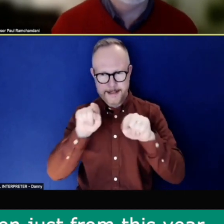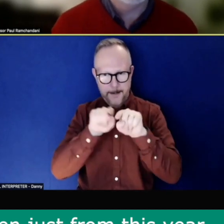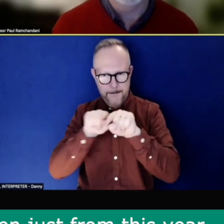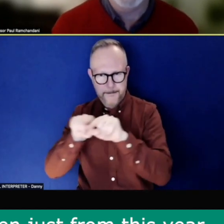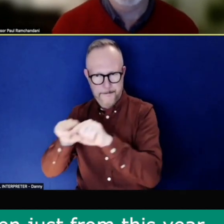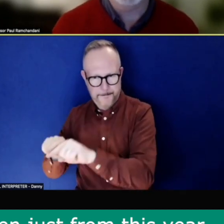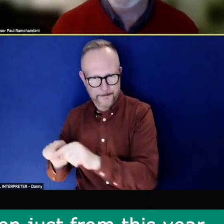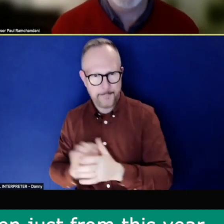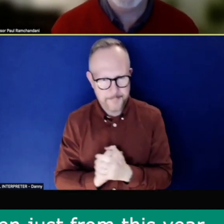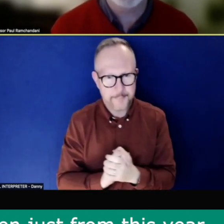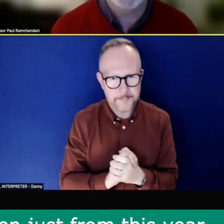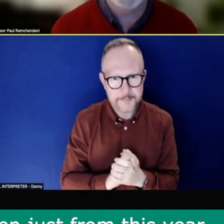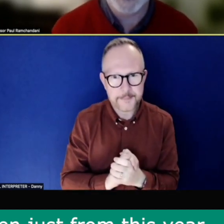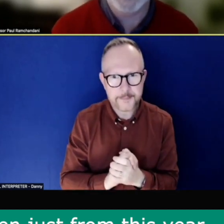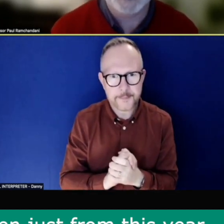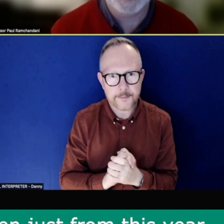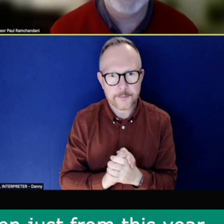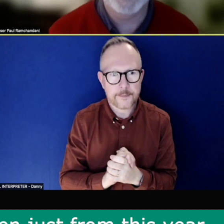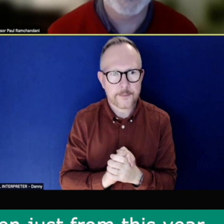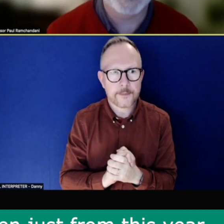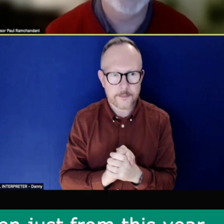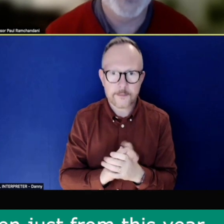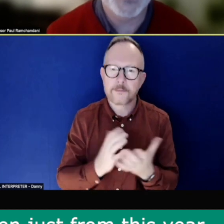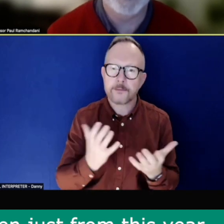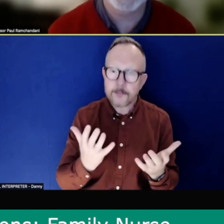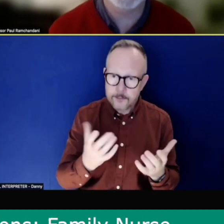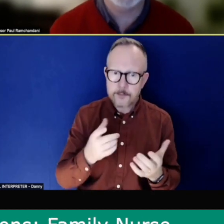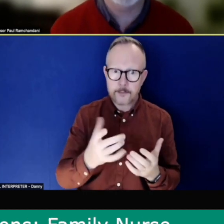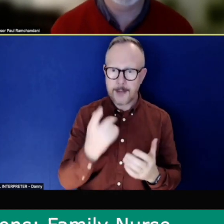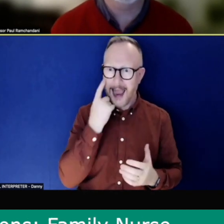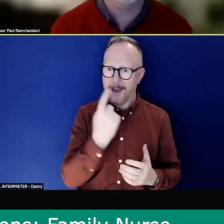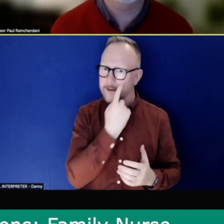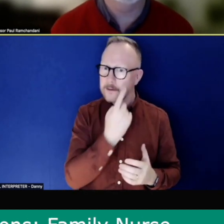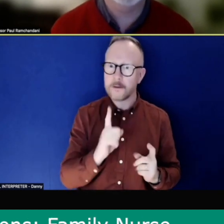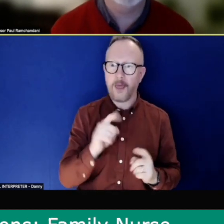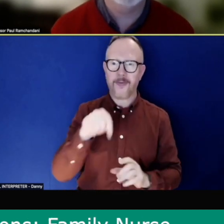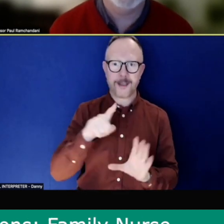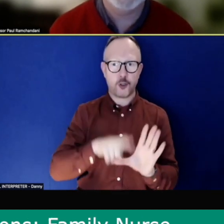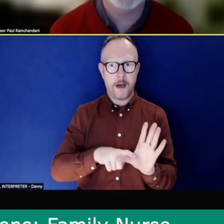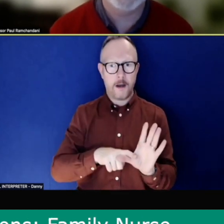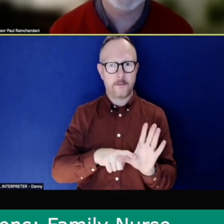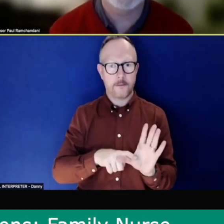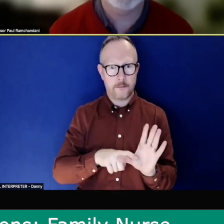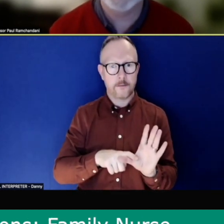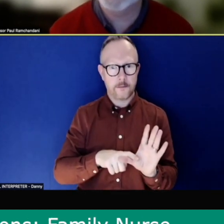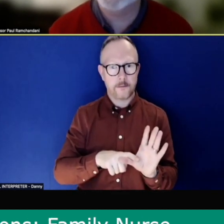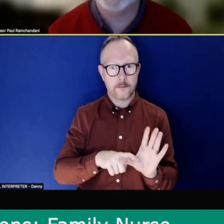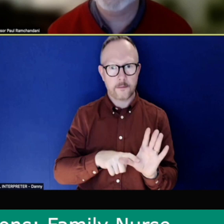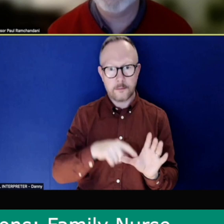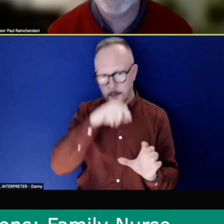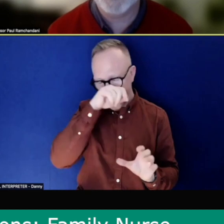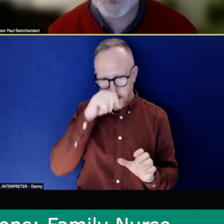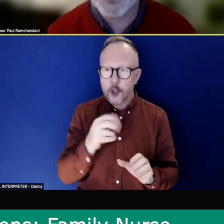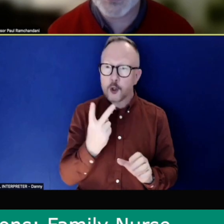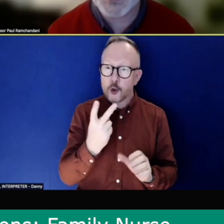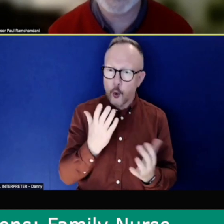some good news from those studies, even just from this year. So that's evidence just from this year. We've got sustained effects of 2 early interventions, family nurse